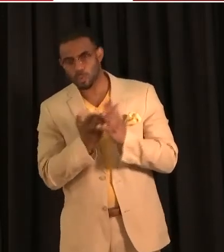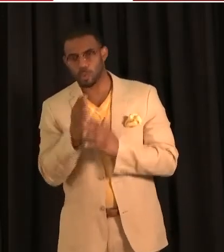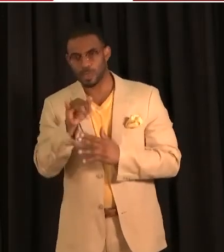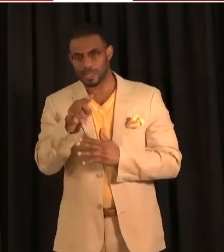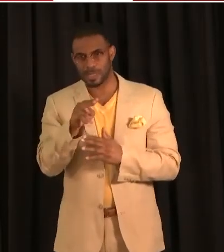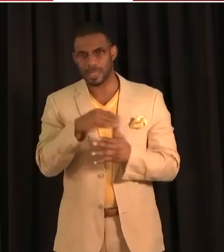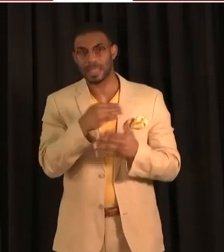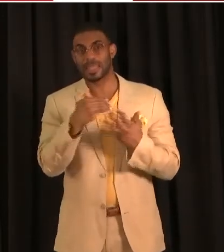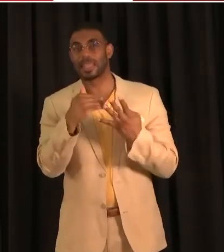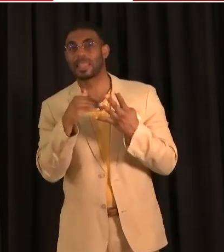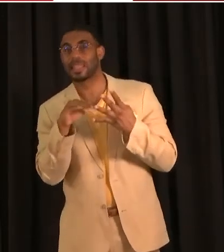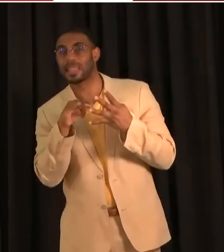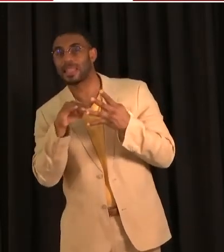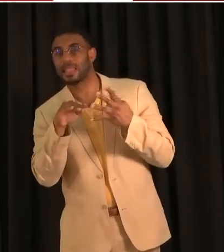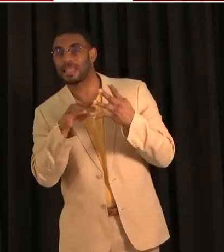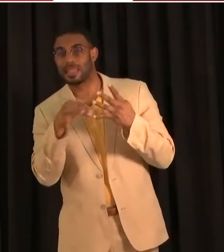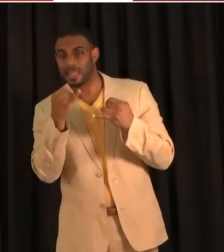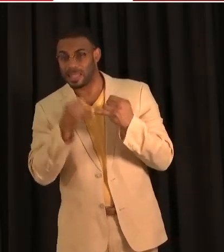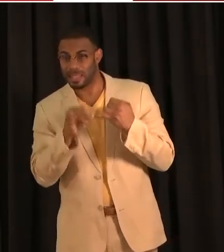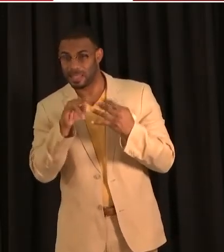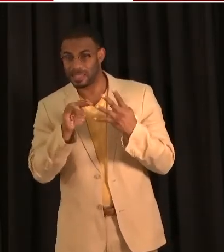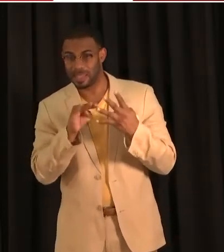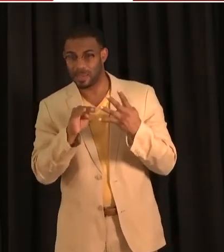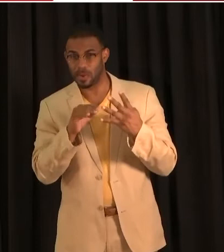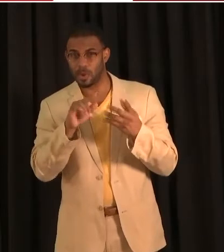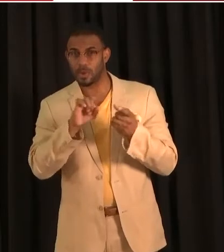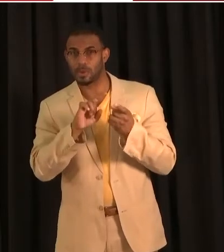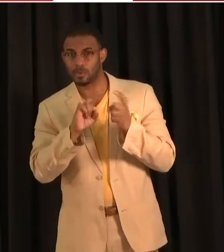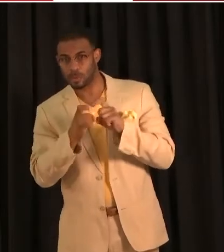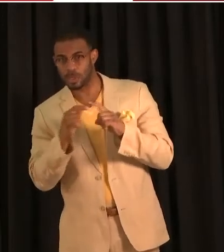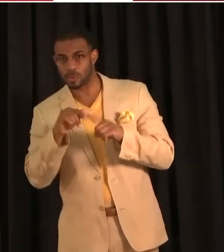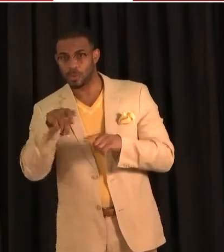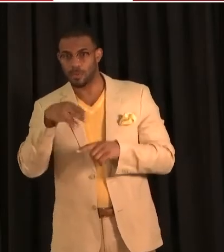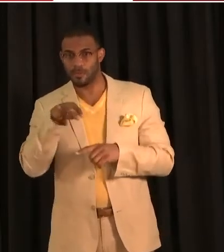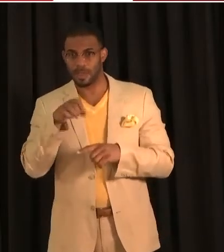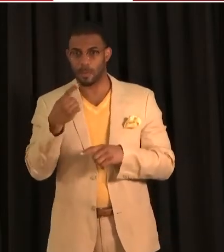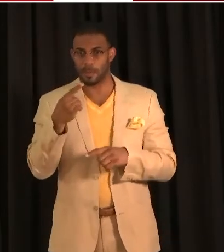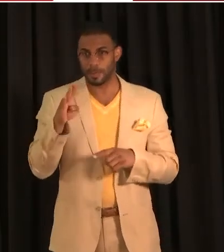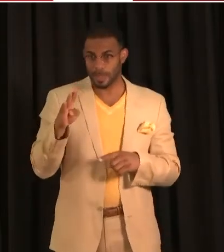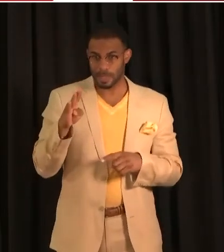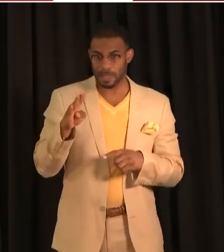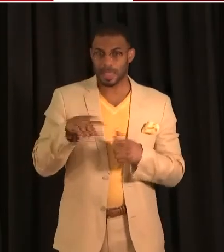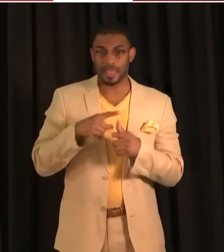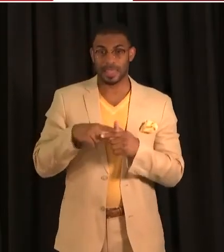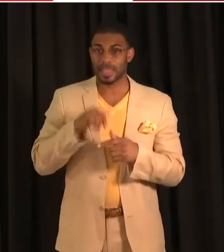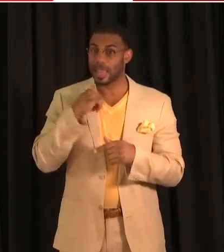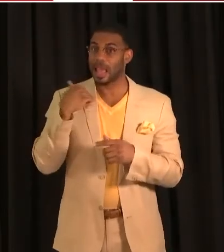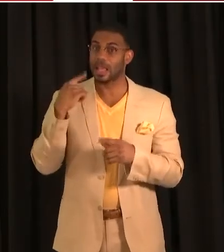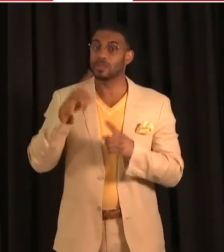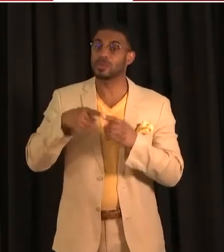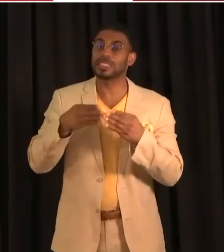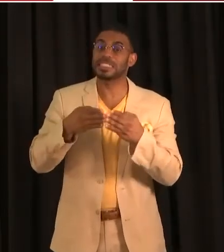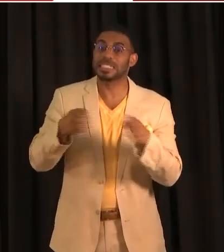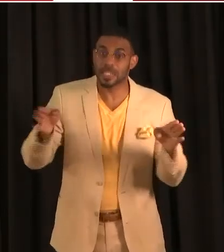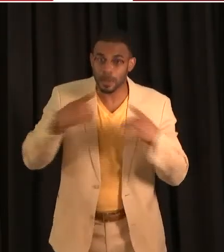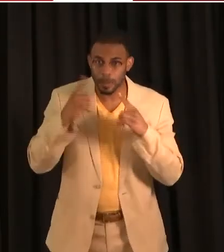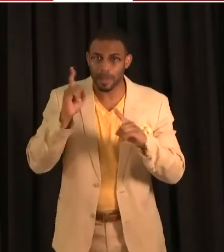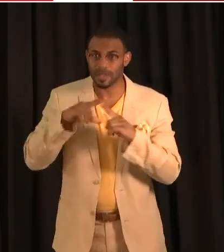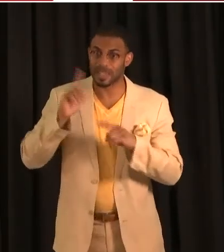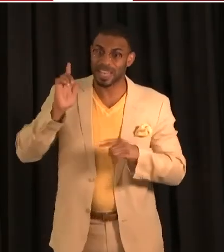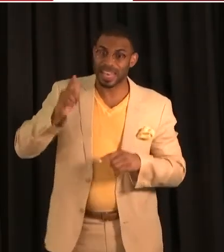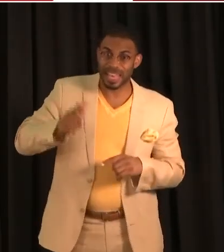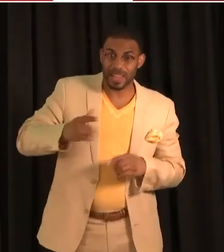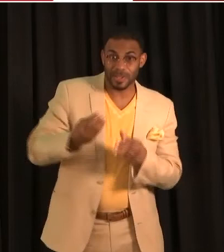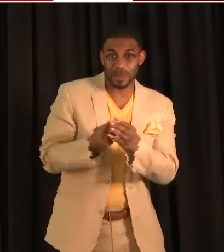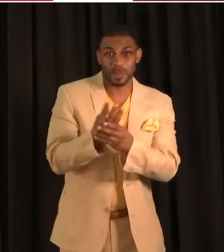January. And then at the end of January, you move to phase 1B. And you really don't get to the general public